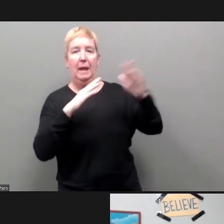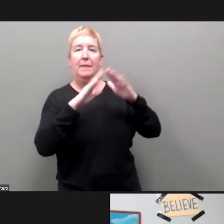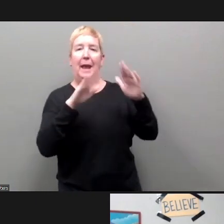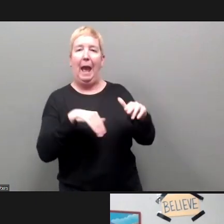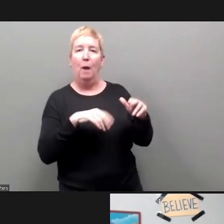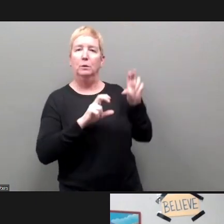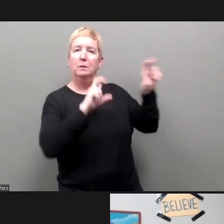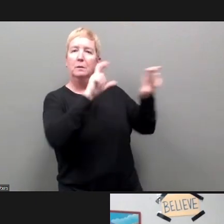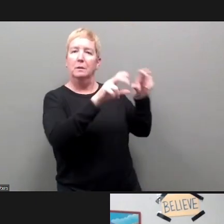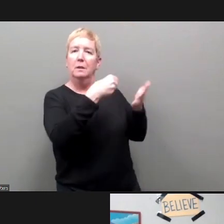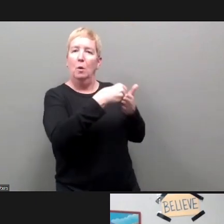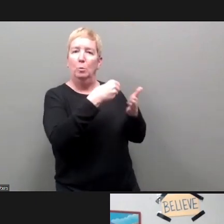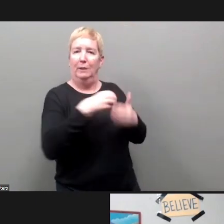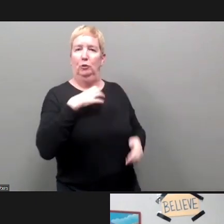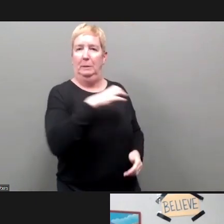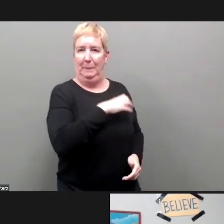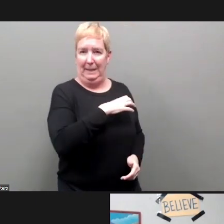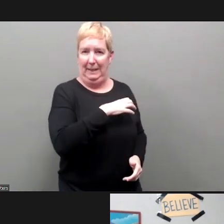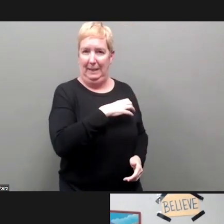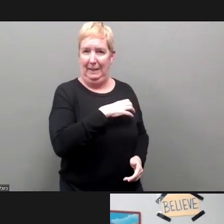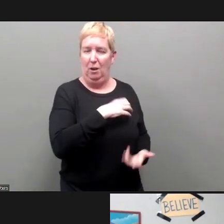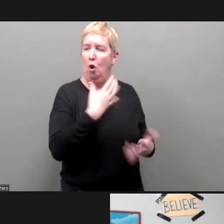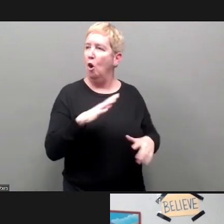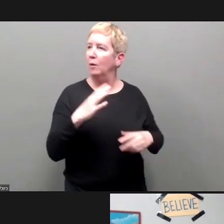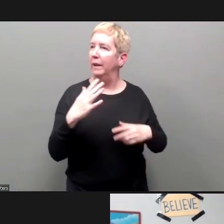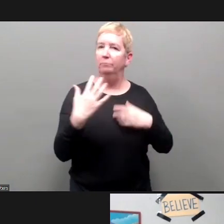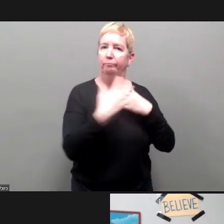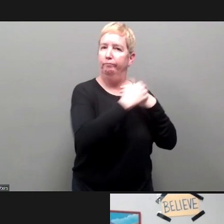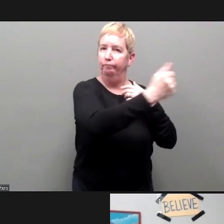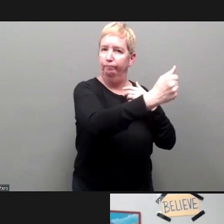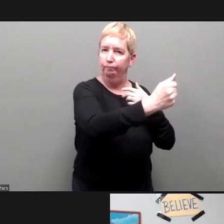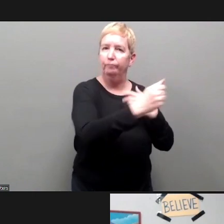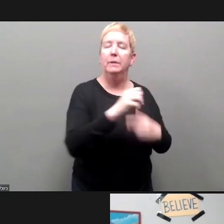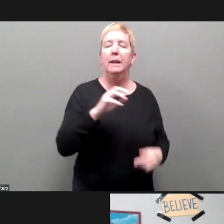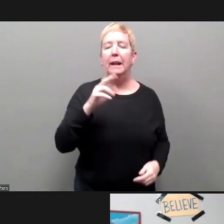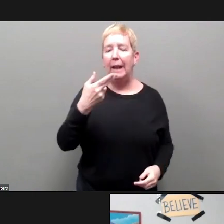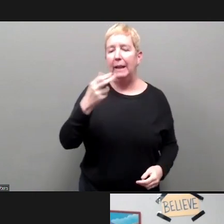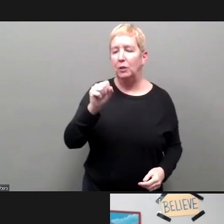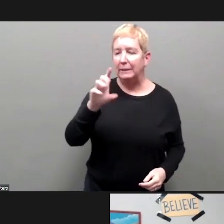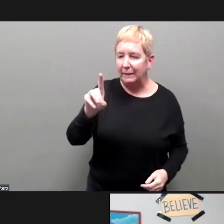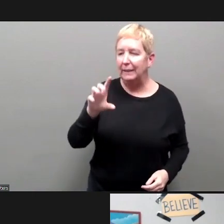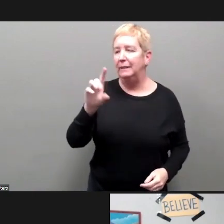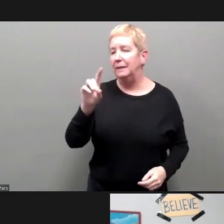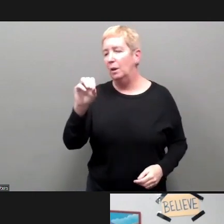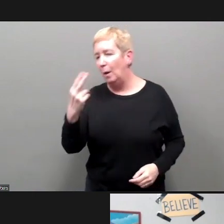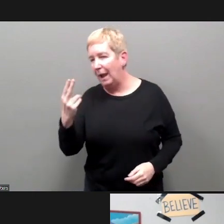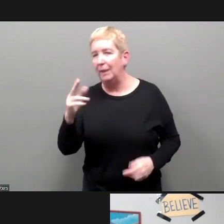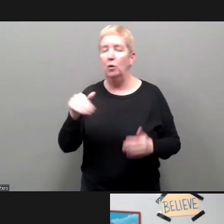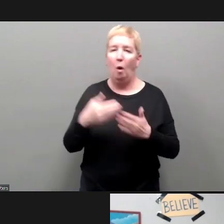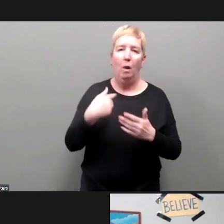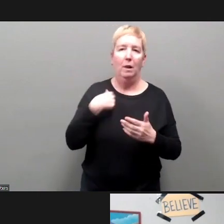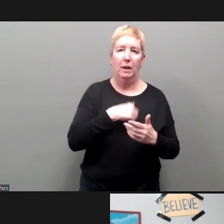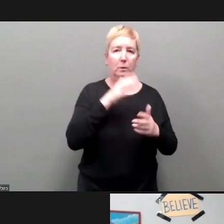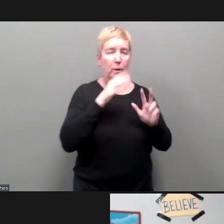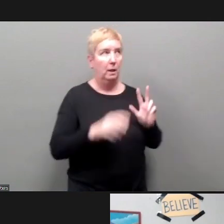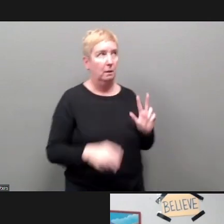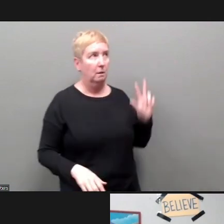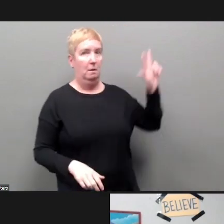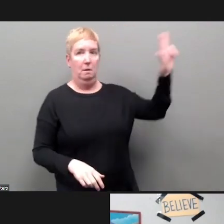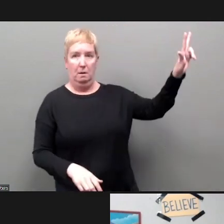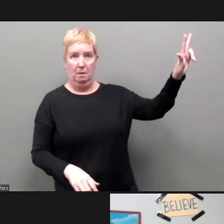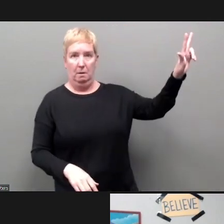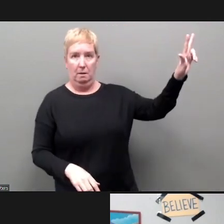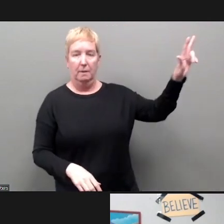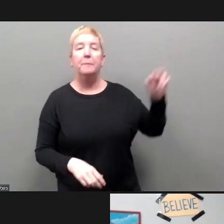Committee regarding our I'll be HSD and DOH, and everybody else DOH budget. So we're not sure when it's going to